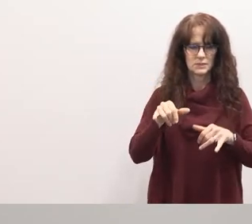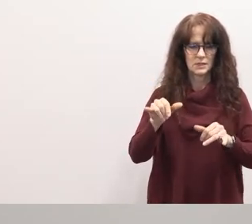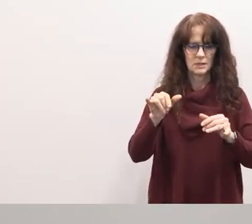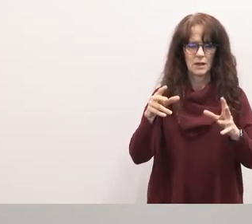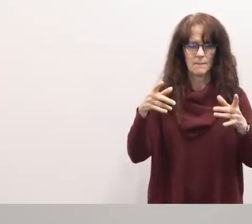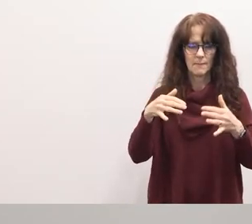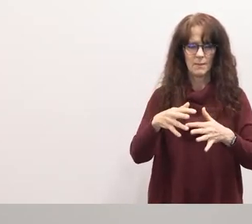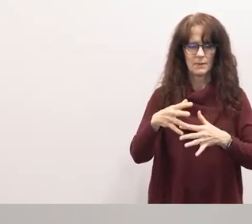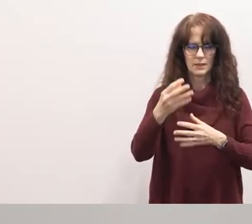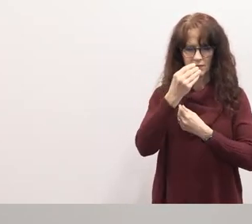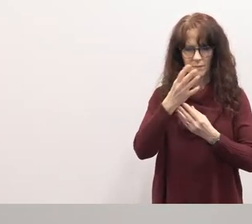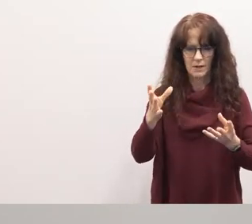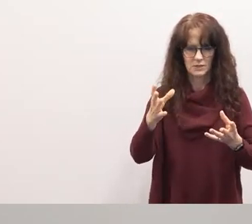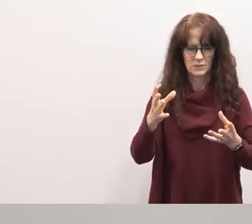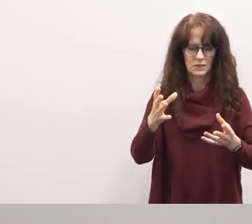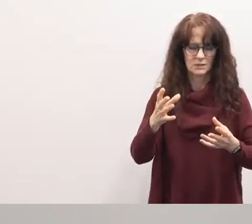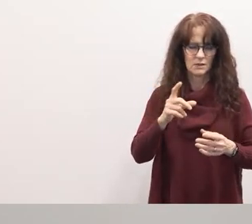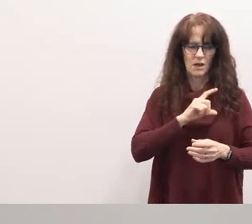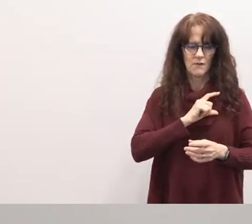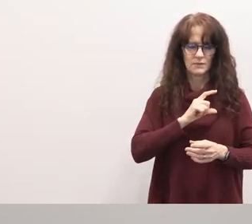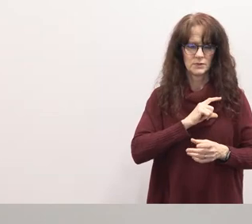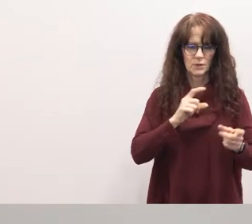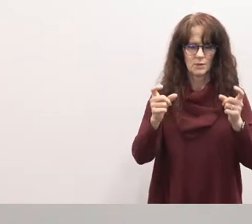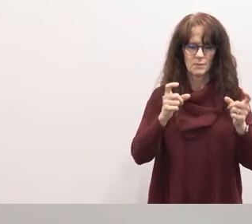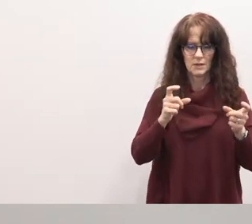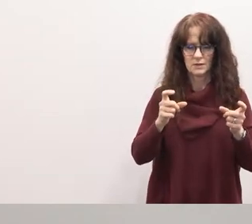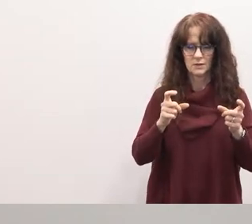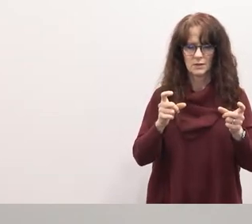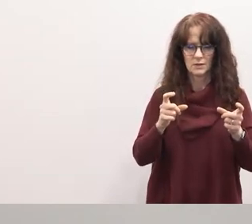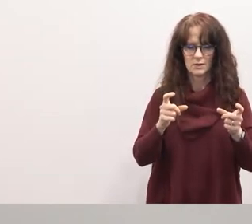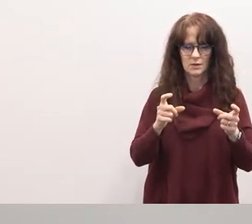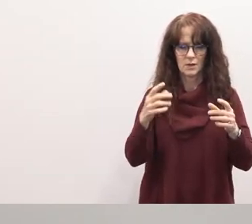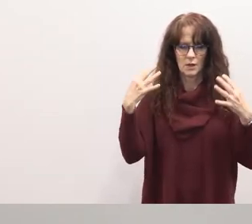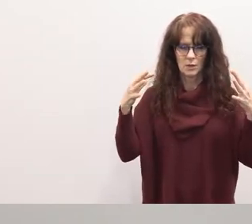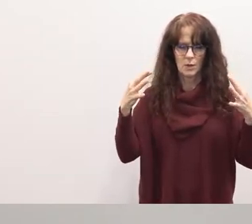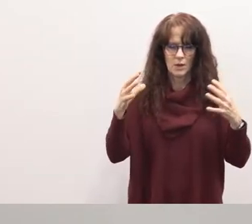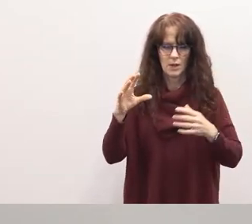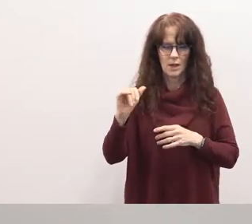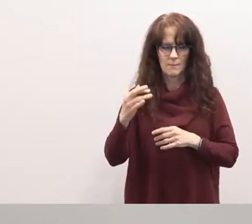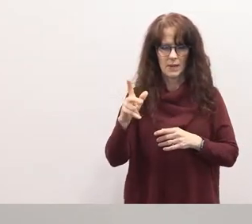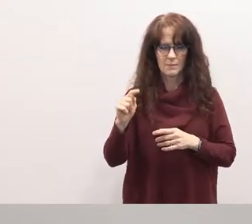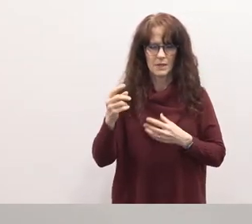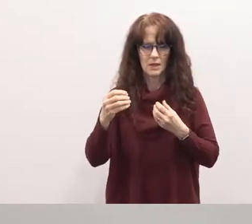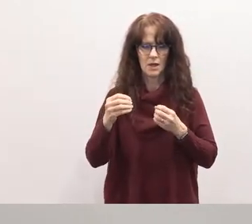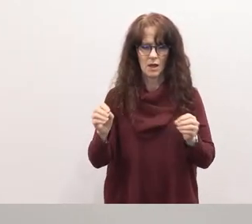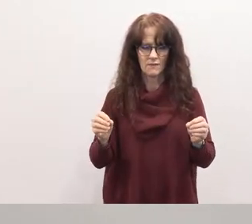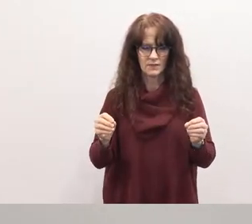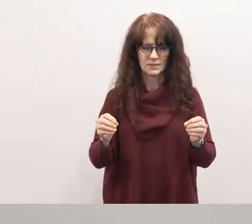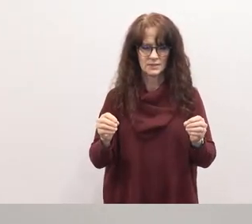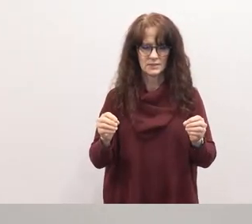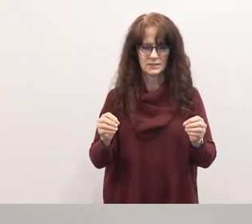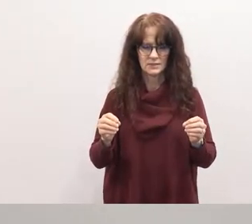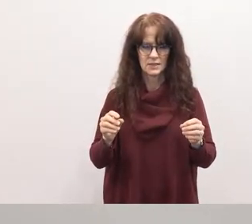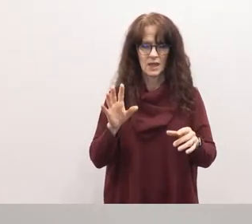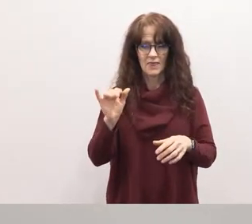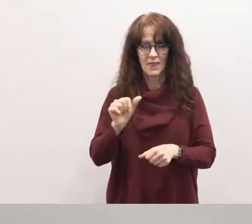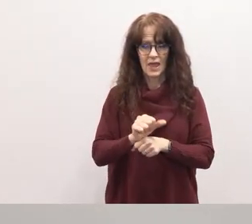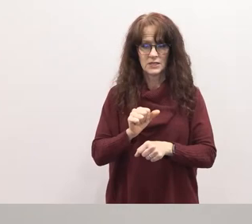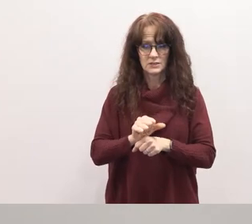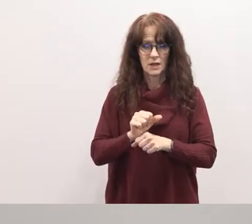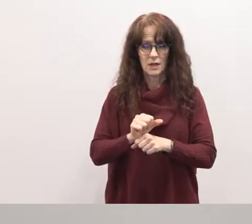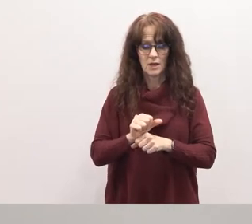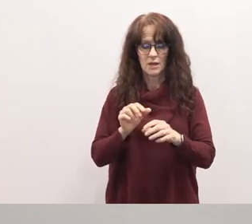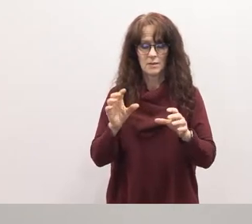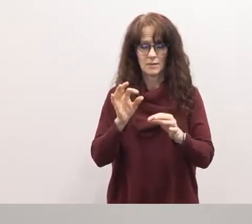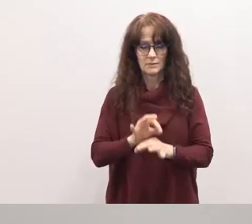Public Information Officer and Manager of the Noise Abatement Office. In that job, she played an